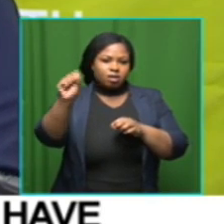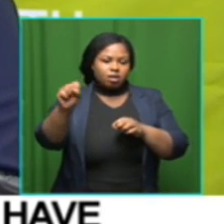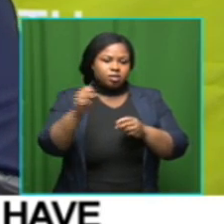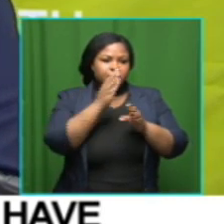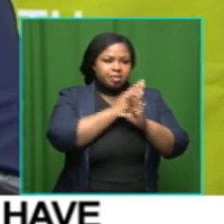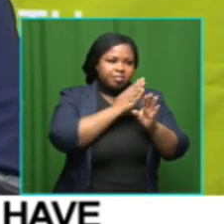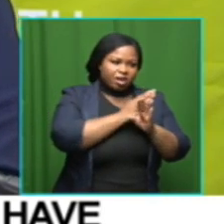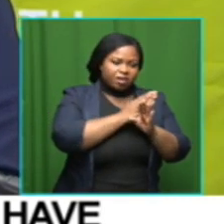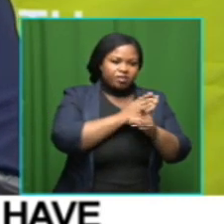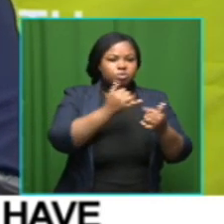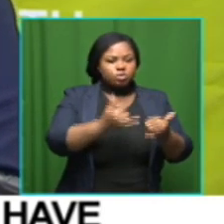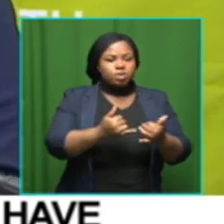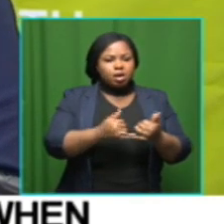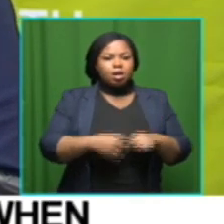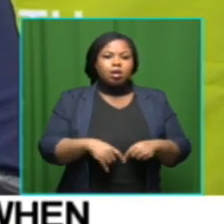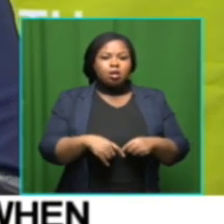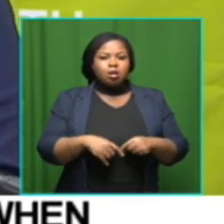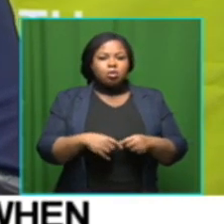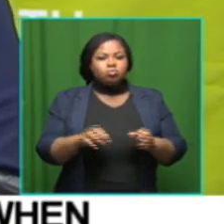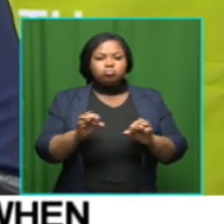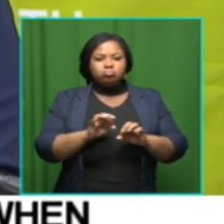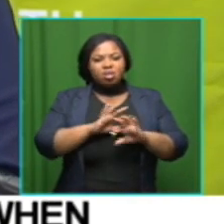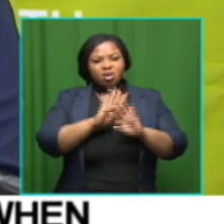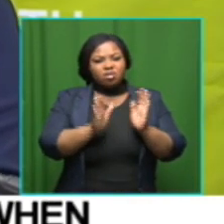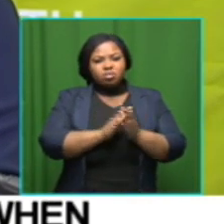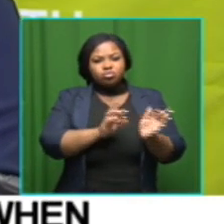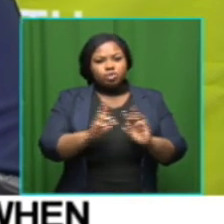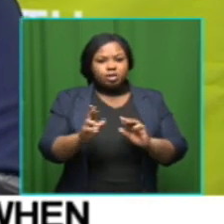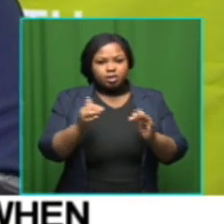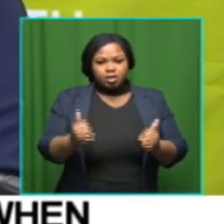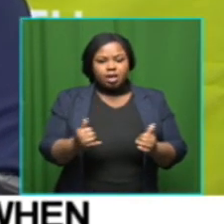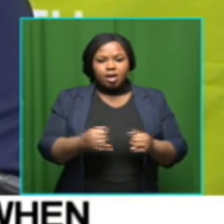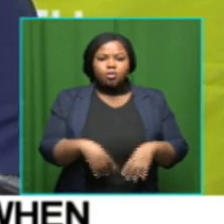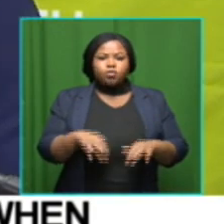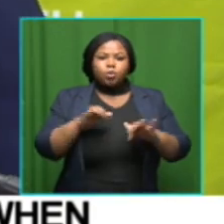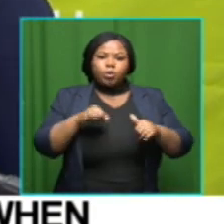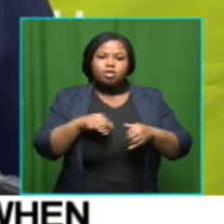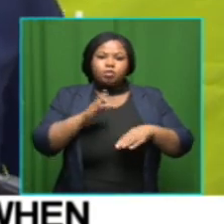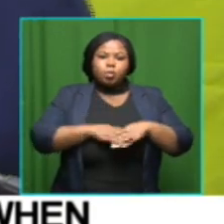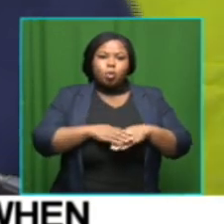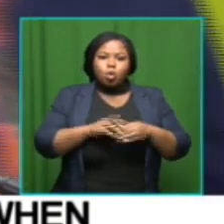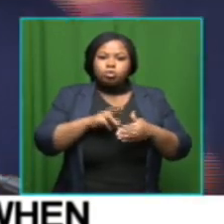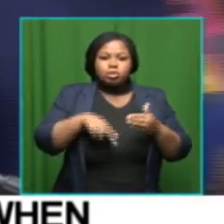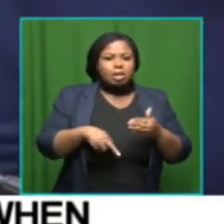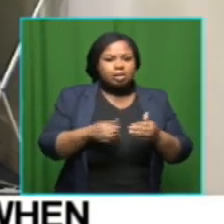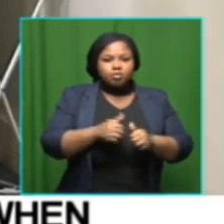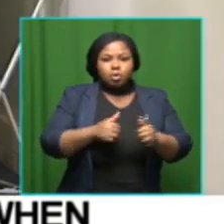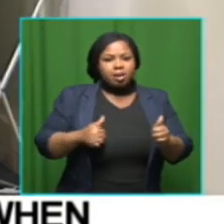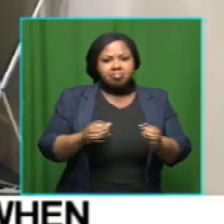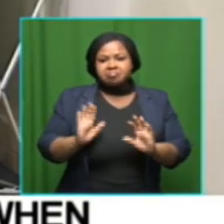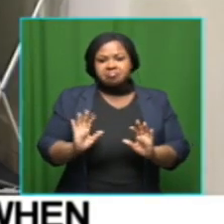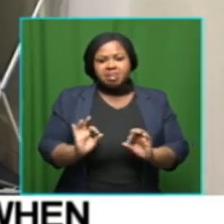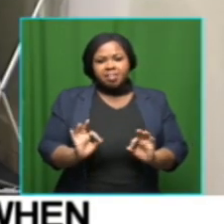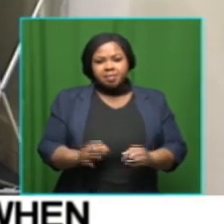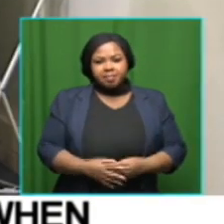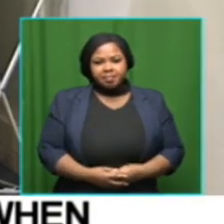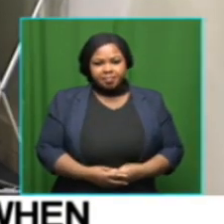So we've cleared the backlog, and as of now, there is no backlog. Thanks.